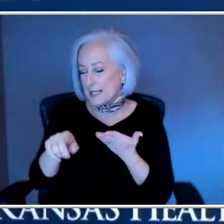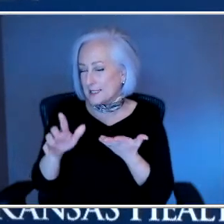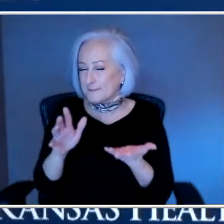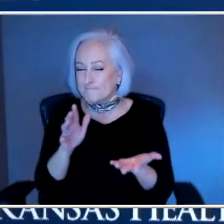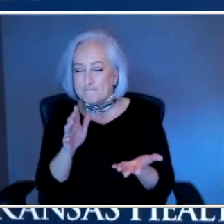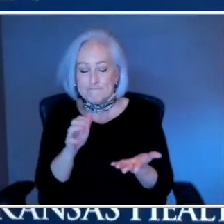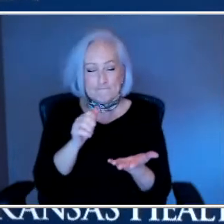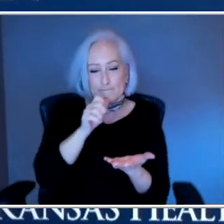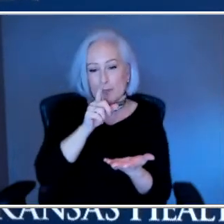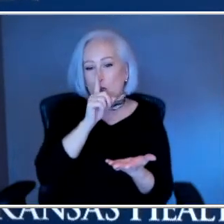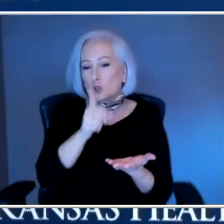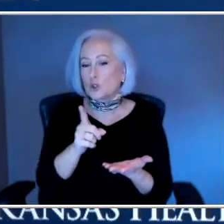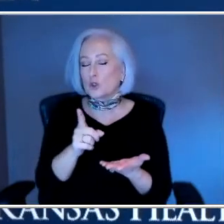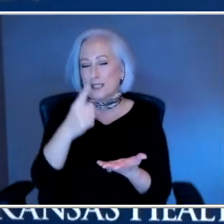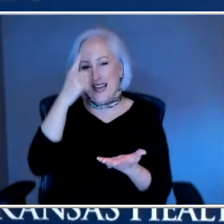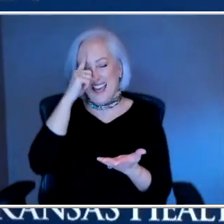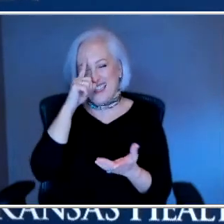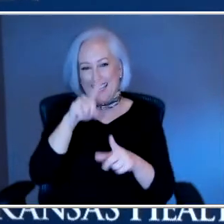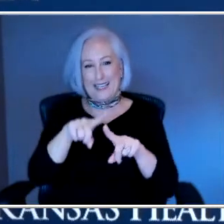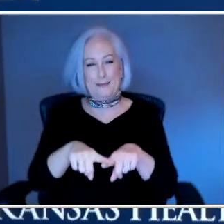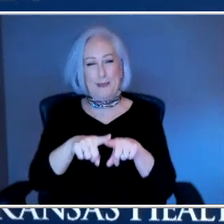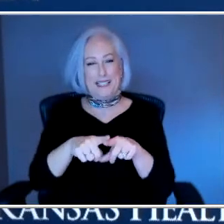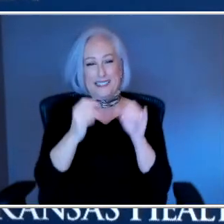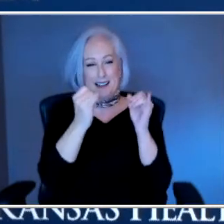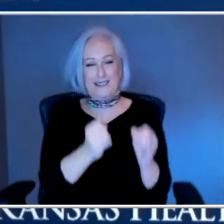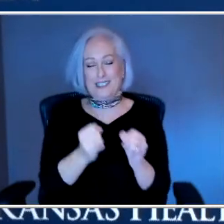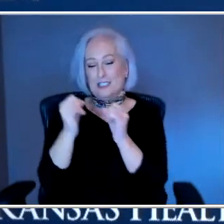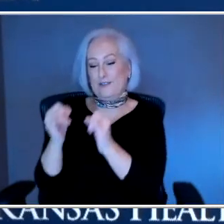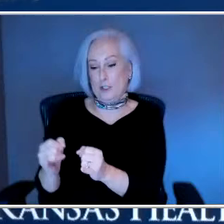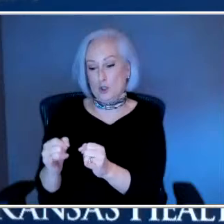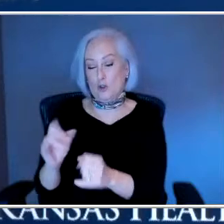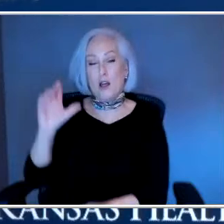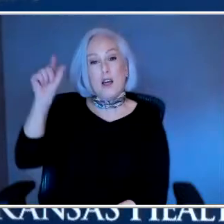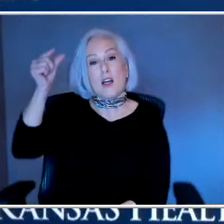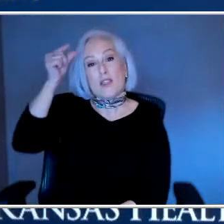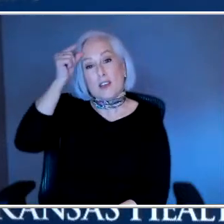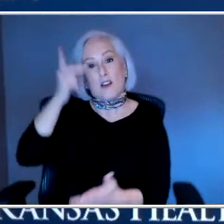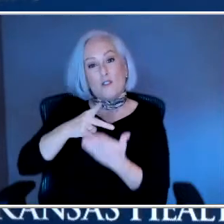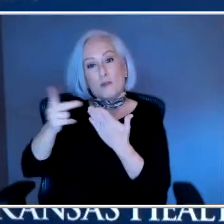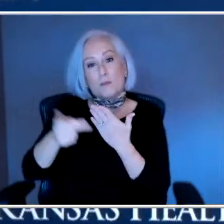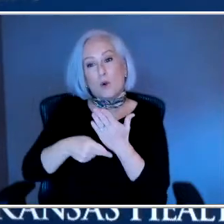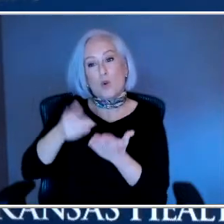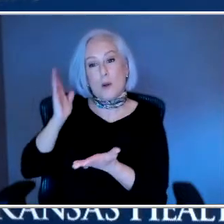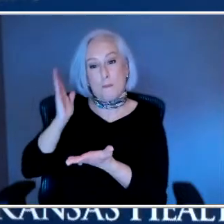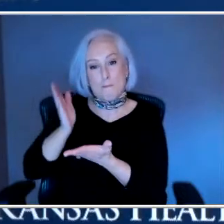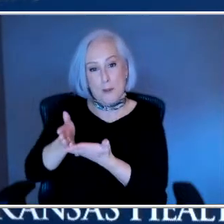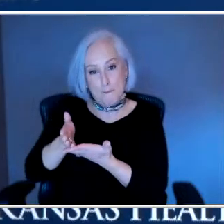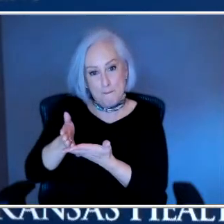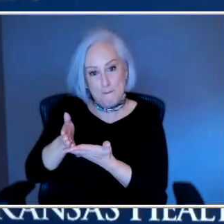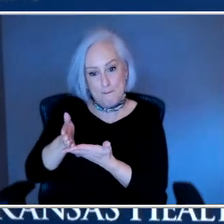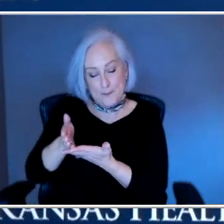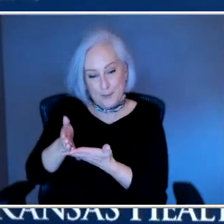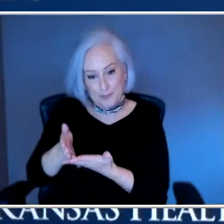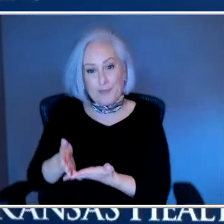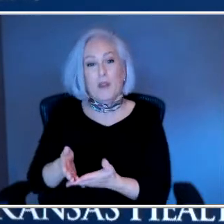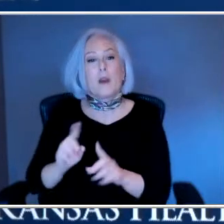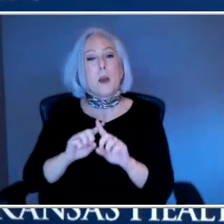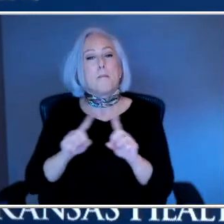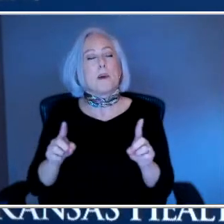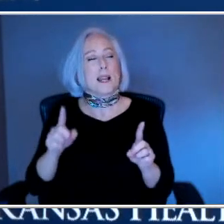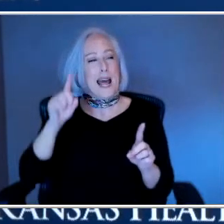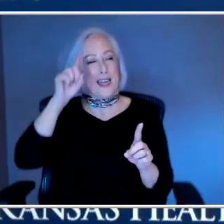each individual. I know that the government program had ended, but they were going to continue